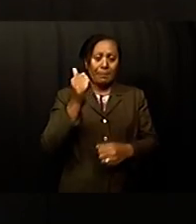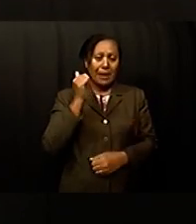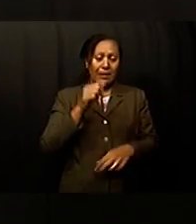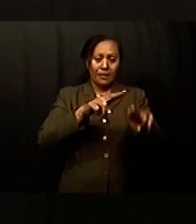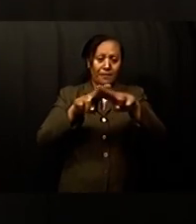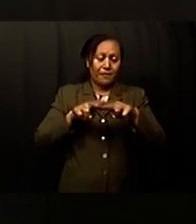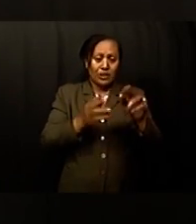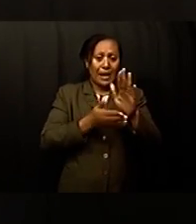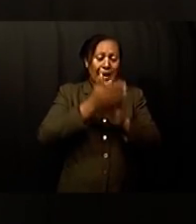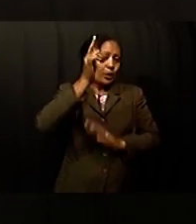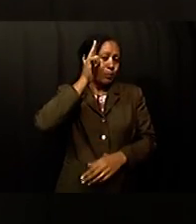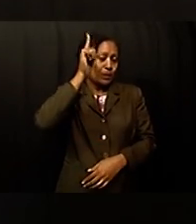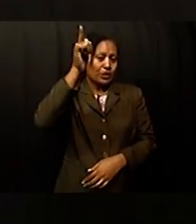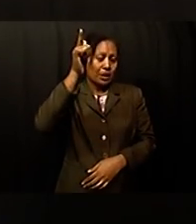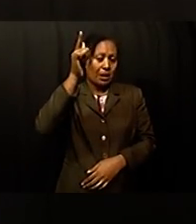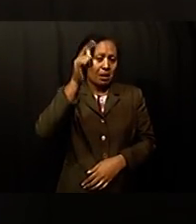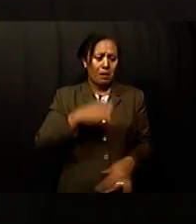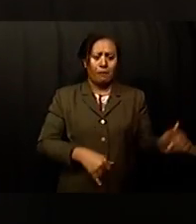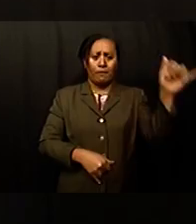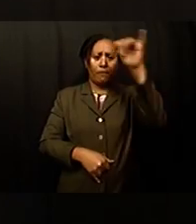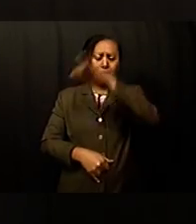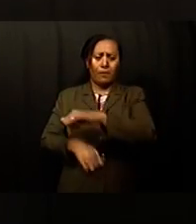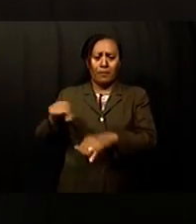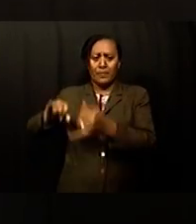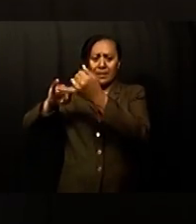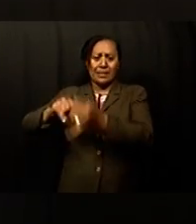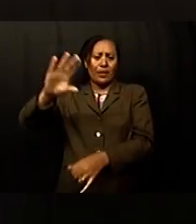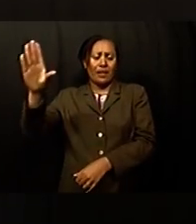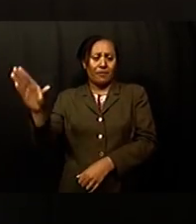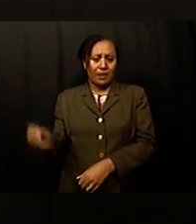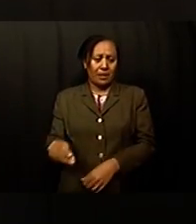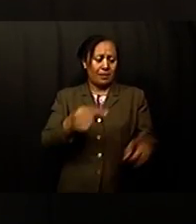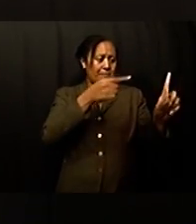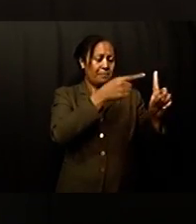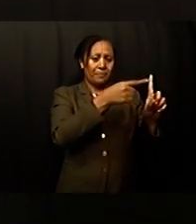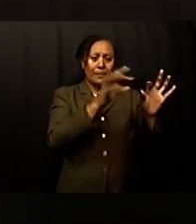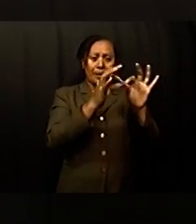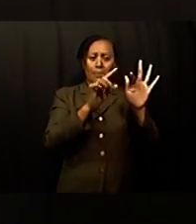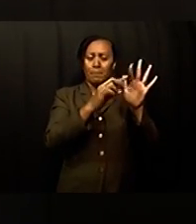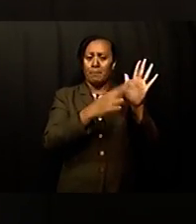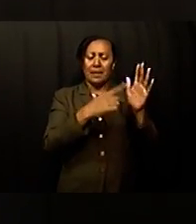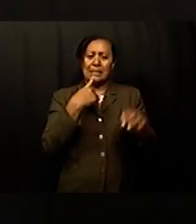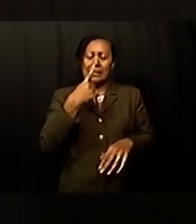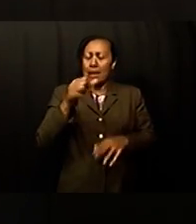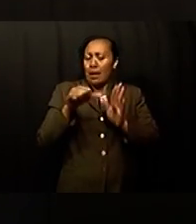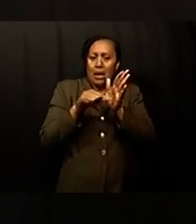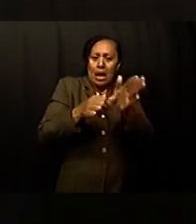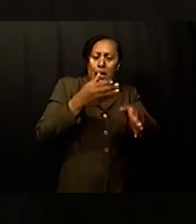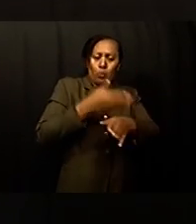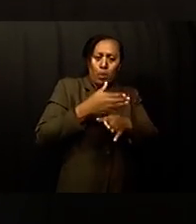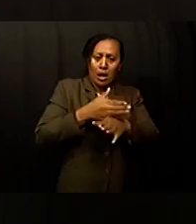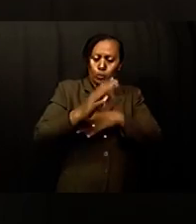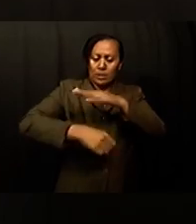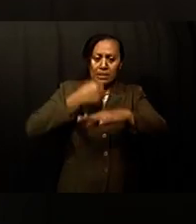Welcome back. Fiji's High Commissioner Designate to South Africa, Ben Saladakau, said it was hard work for Fiji to establish a